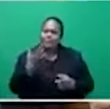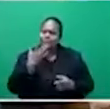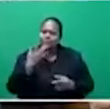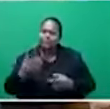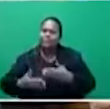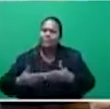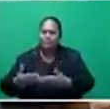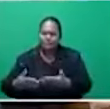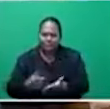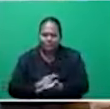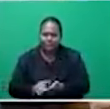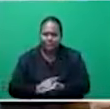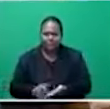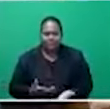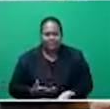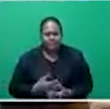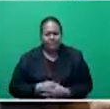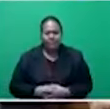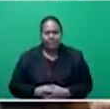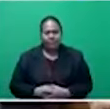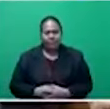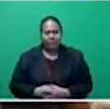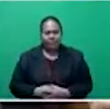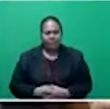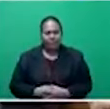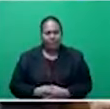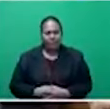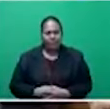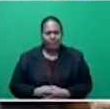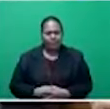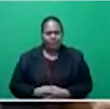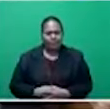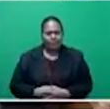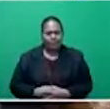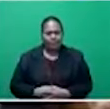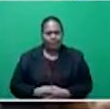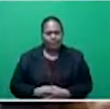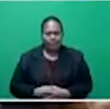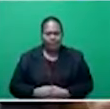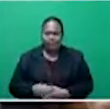Speaker, sir. Mr. Speaker, sir, she also, Mr. Speaker, sir,